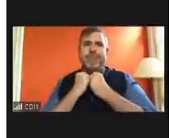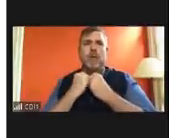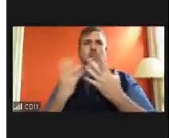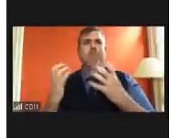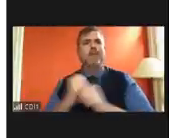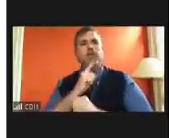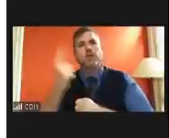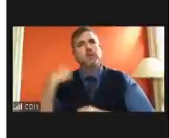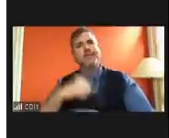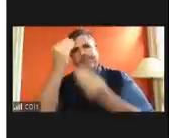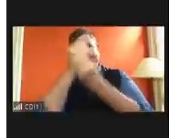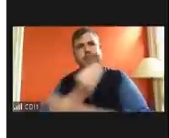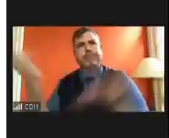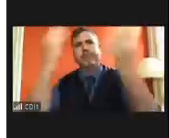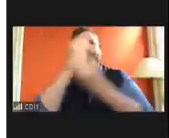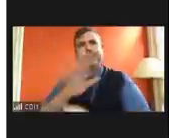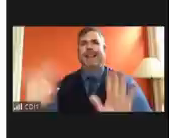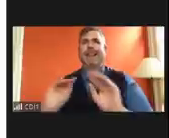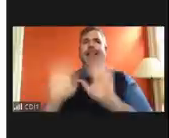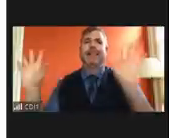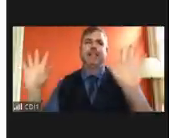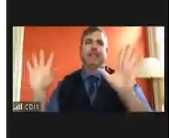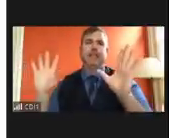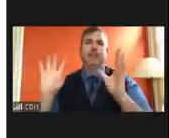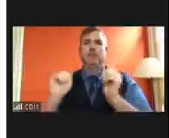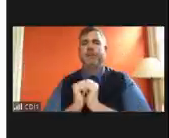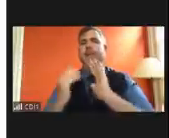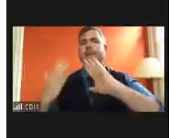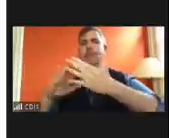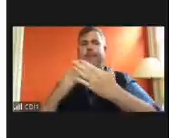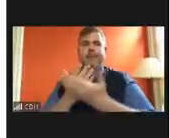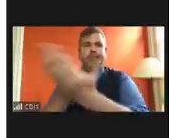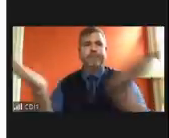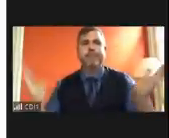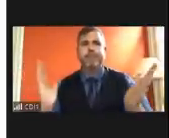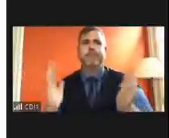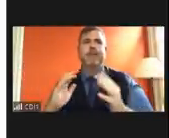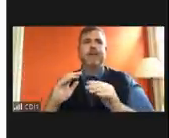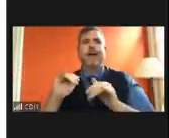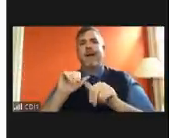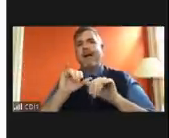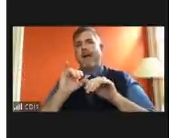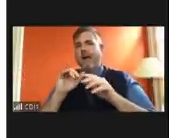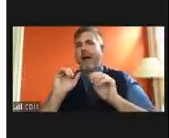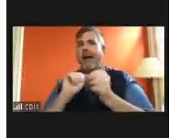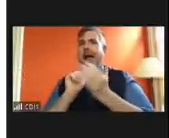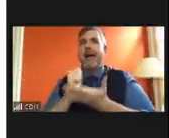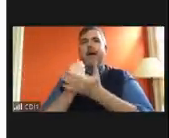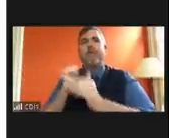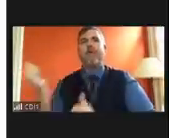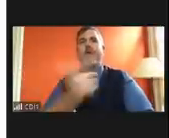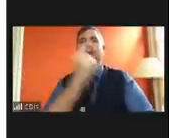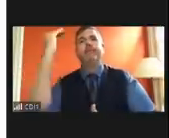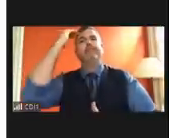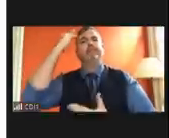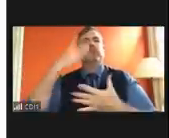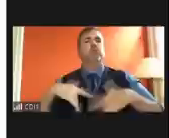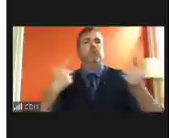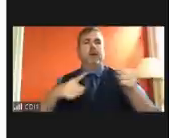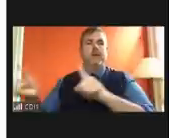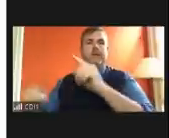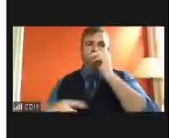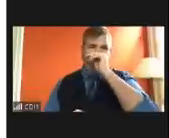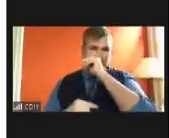our community and keeping you up to date. And so in addition to these kinds of forums, there's other ways to stay engaged. One is